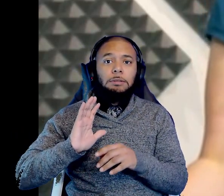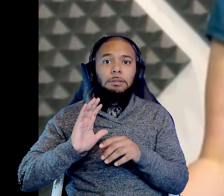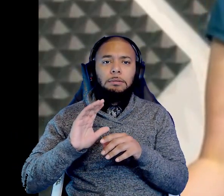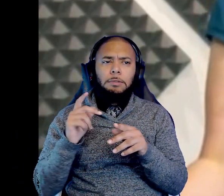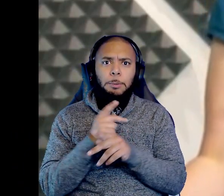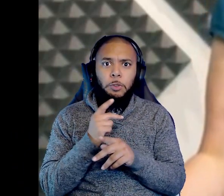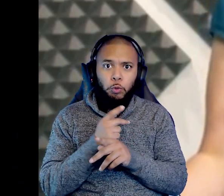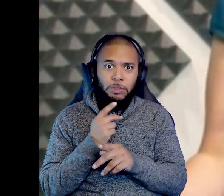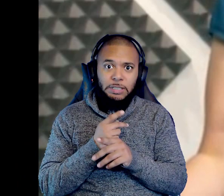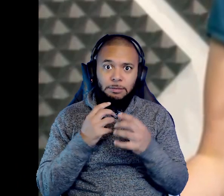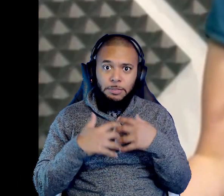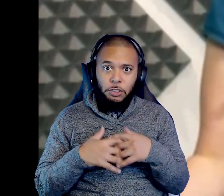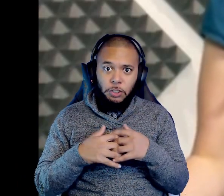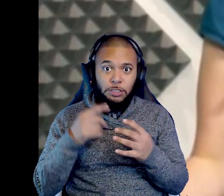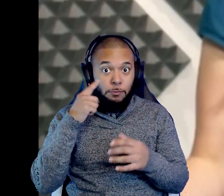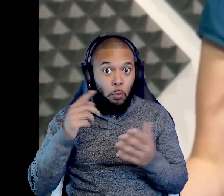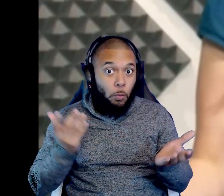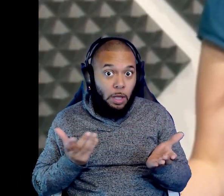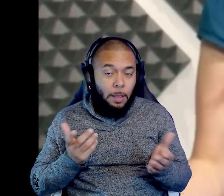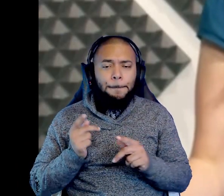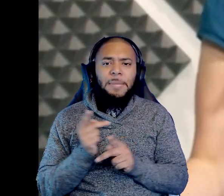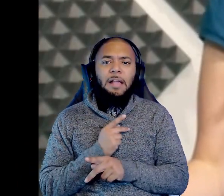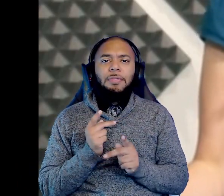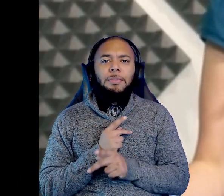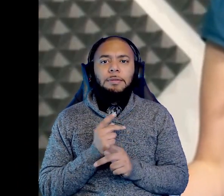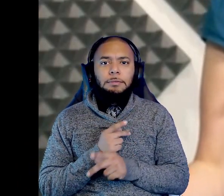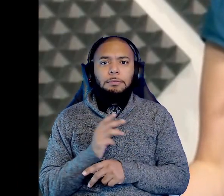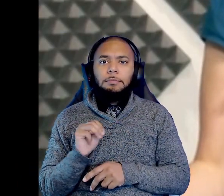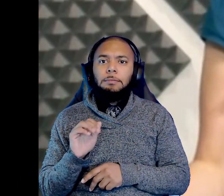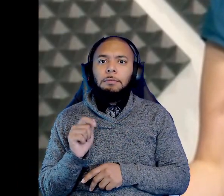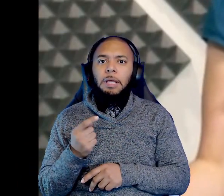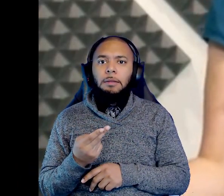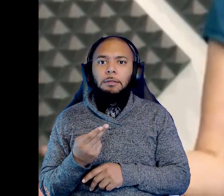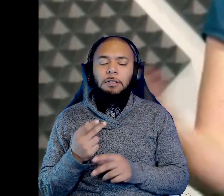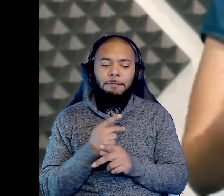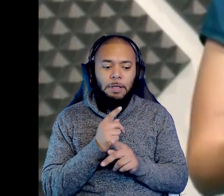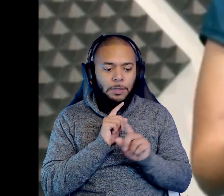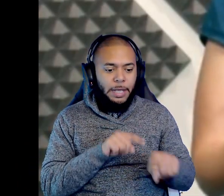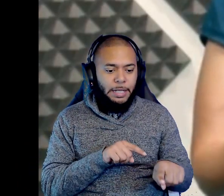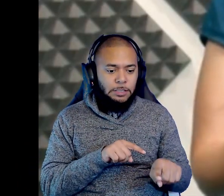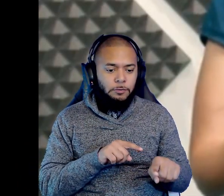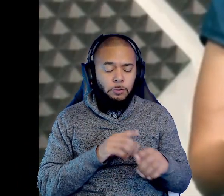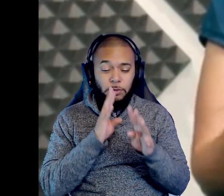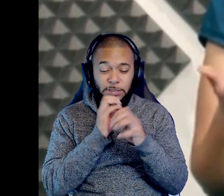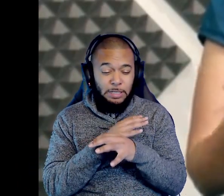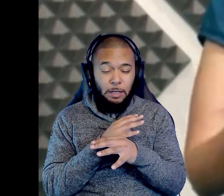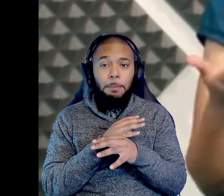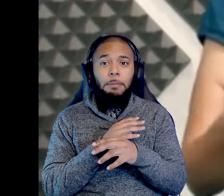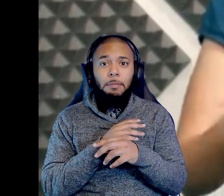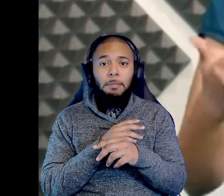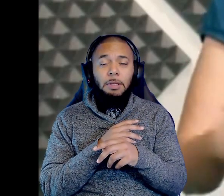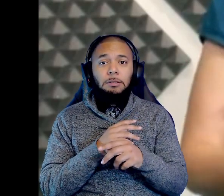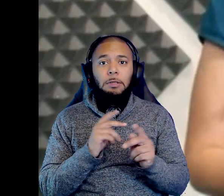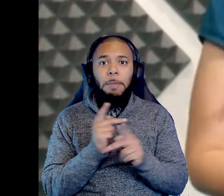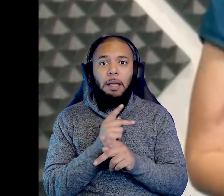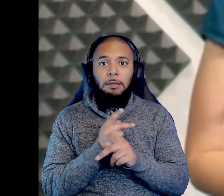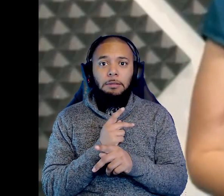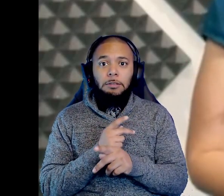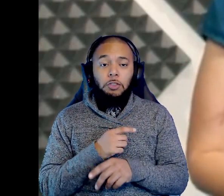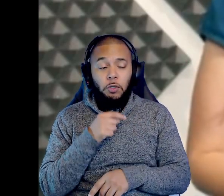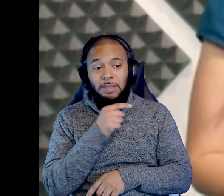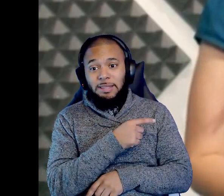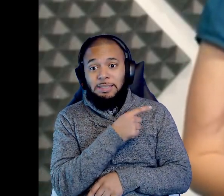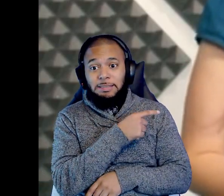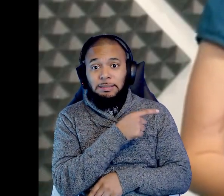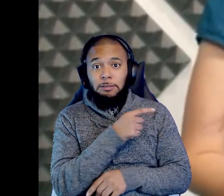order to compute math, to find the answers to complex math problems. So the abacus here was that very first way that